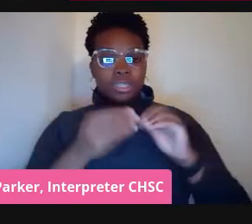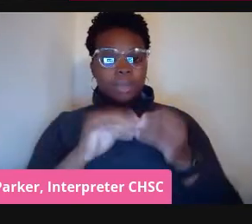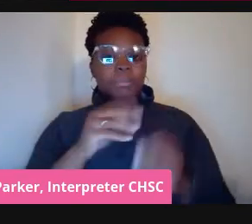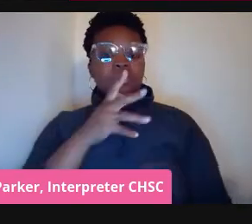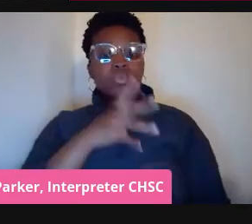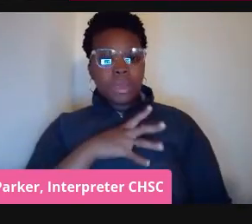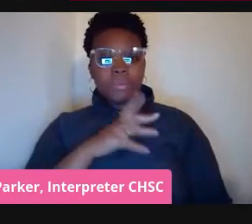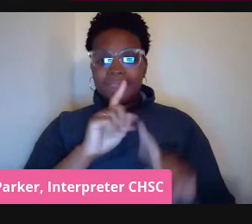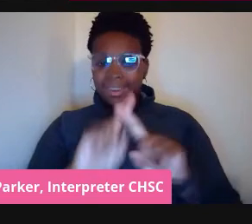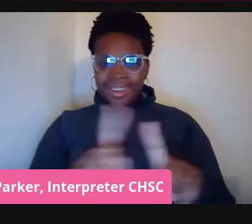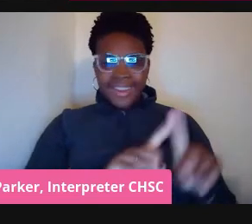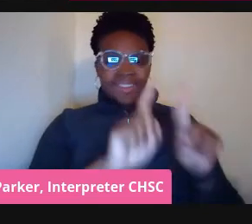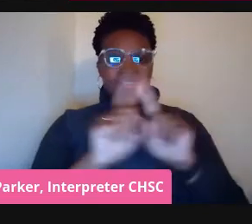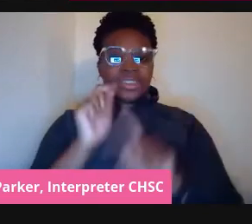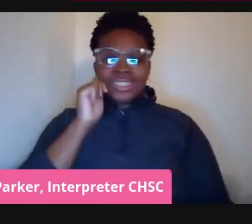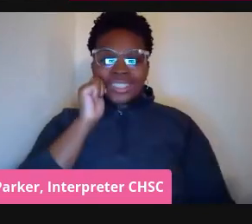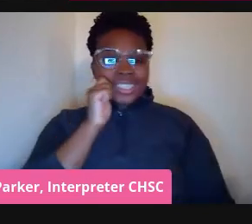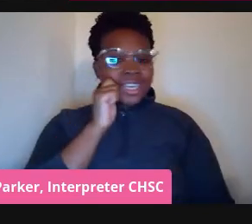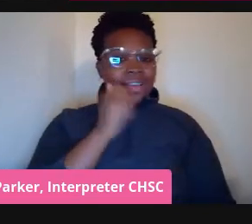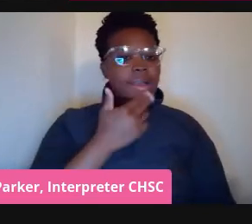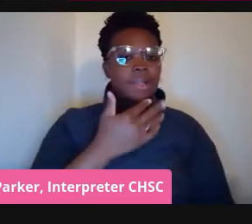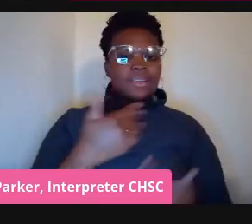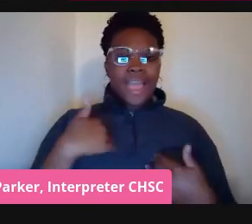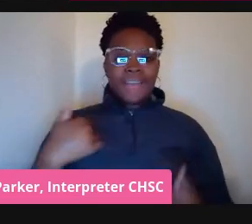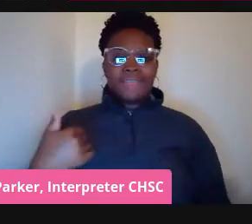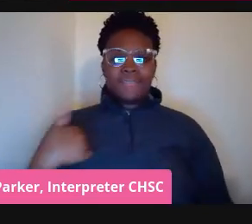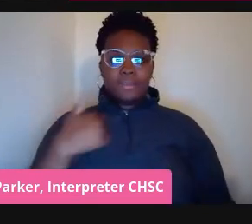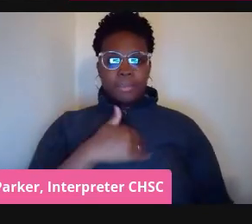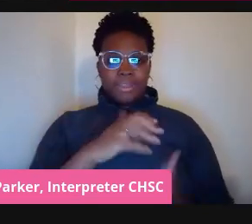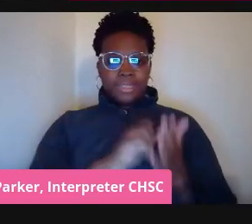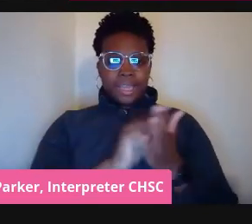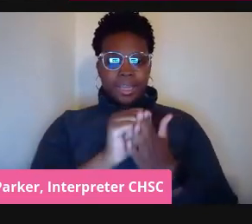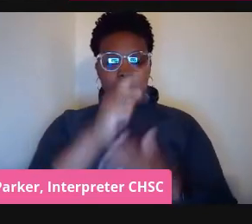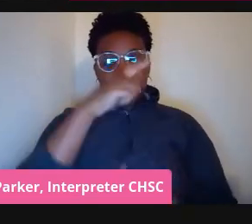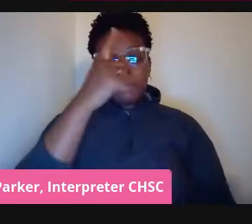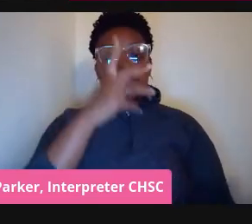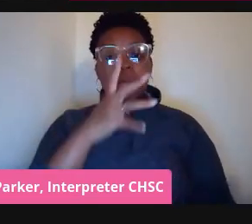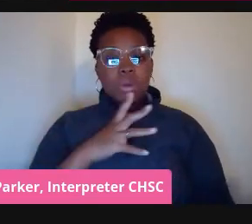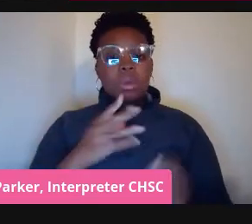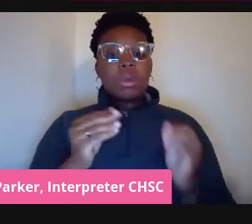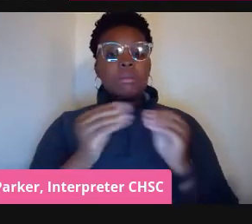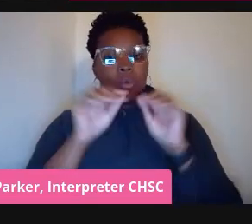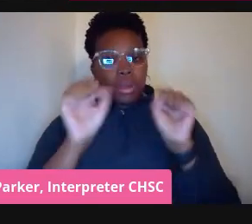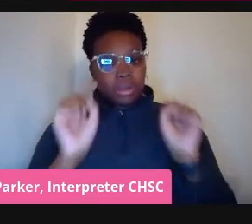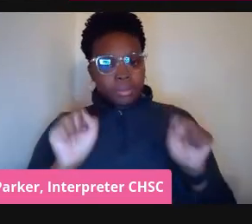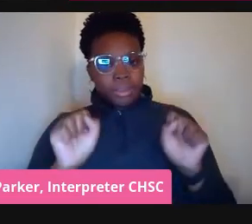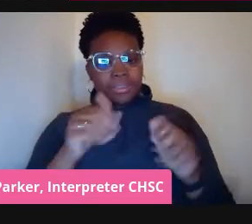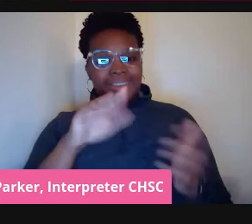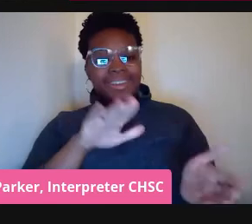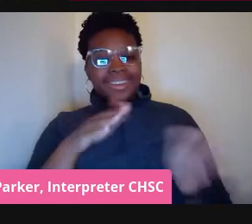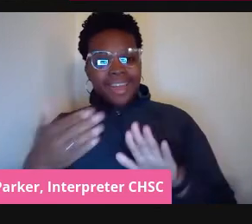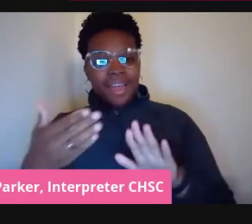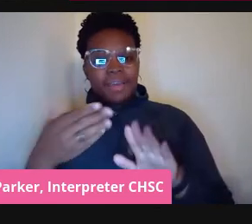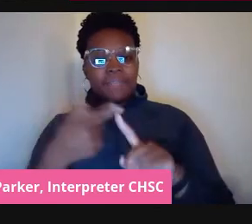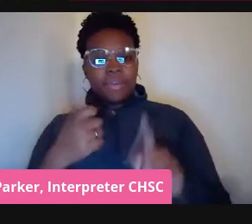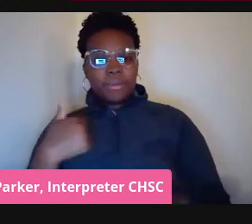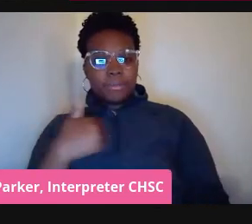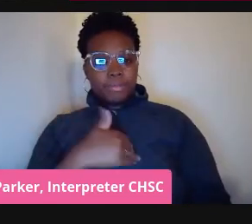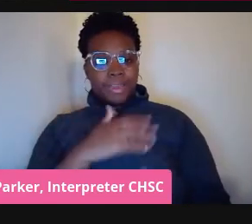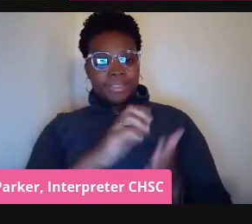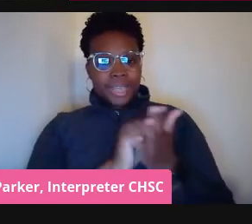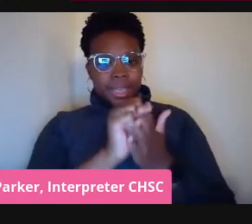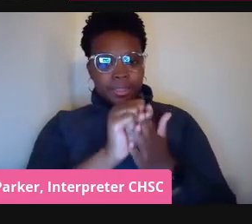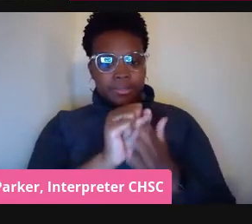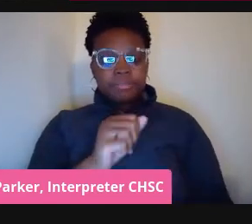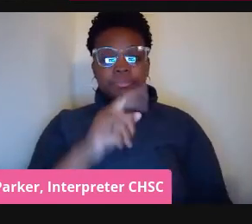all races that have breast cancer. Black women are more likely to die from breast cancer. Black women are more likely